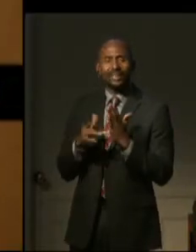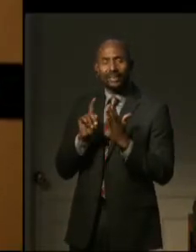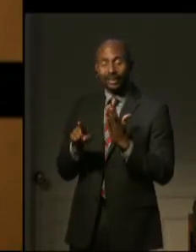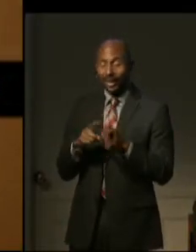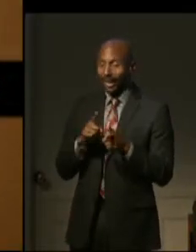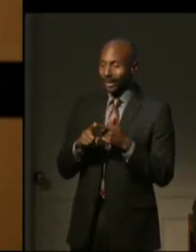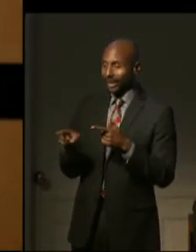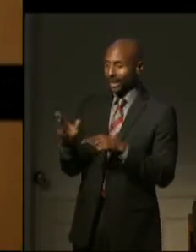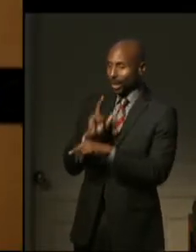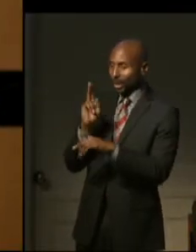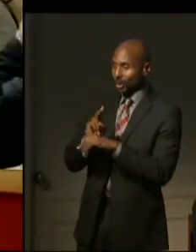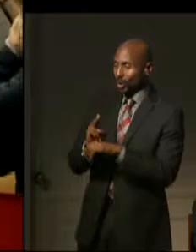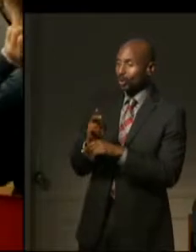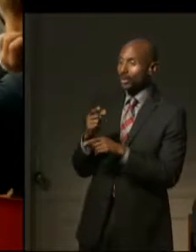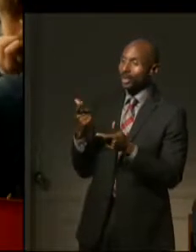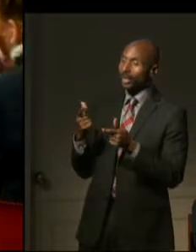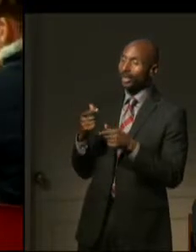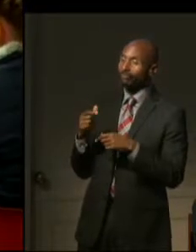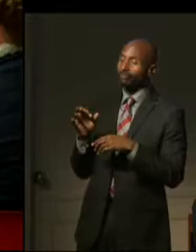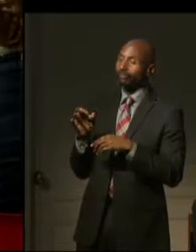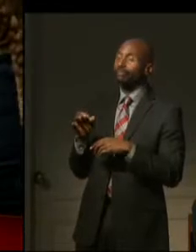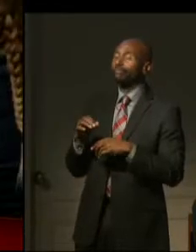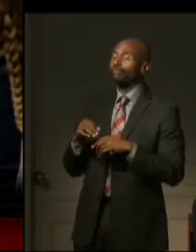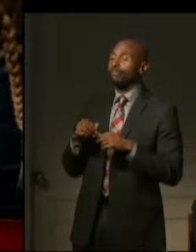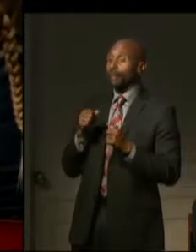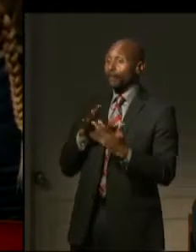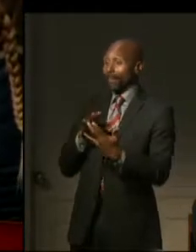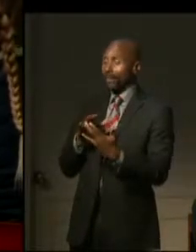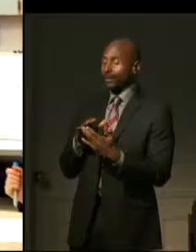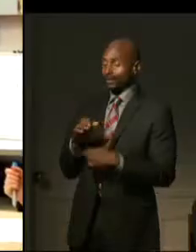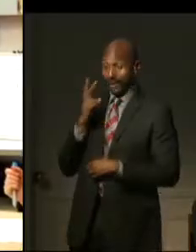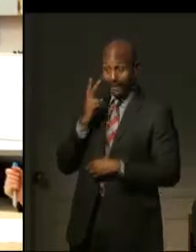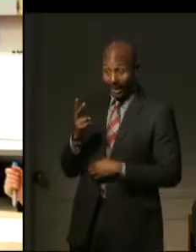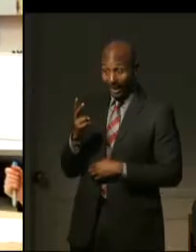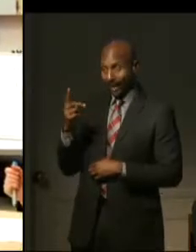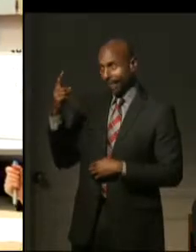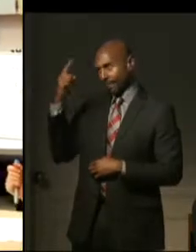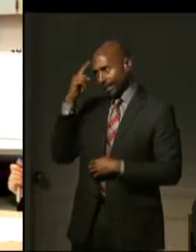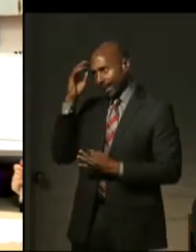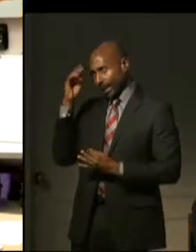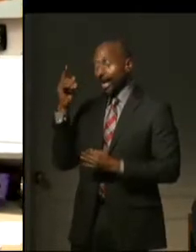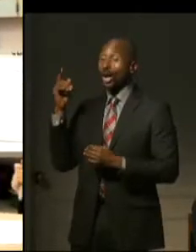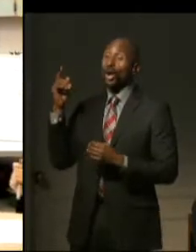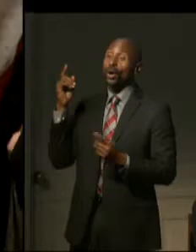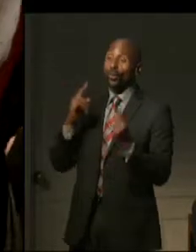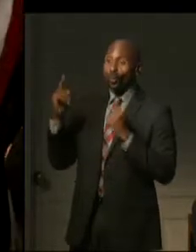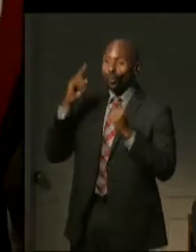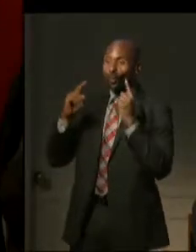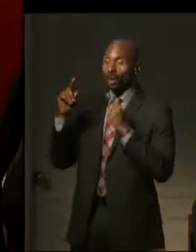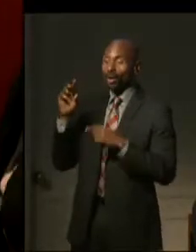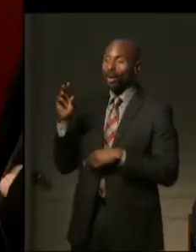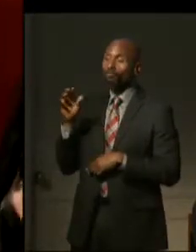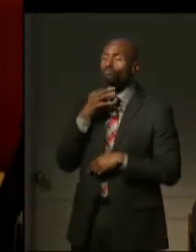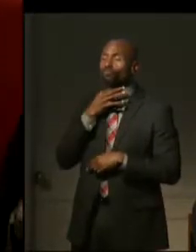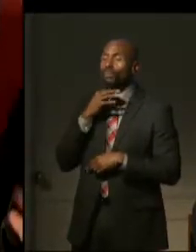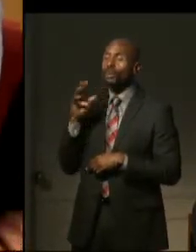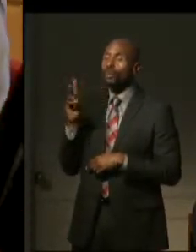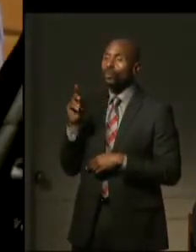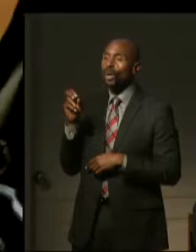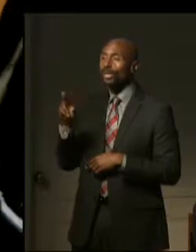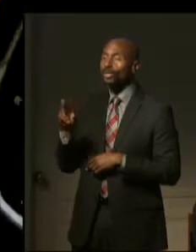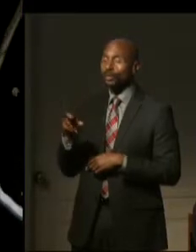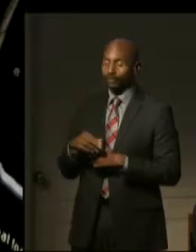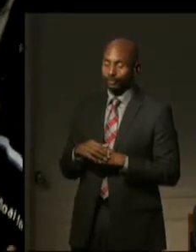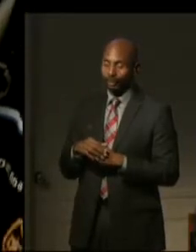Wonder routine. And they look closely at examples, everyday objects as examples of technology. For example, a